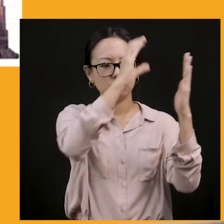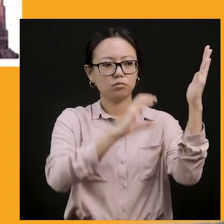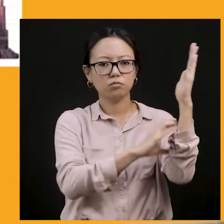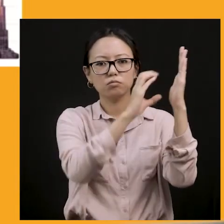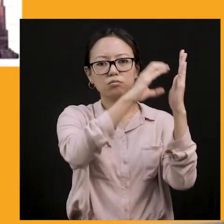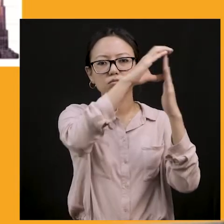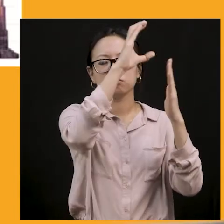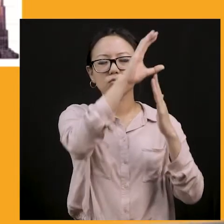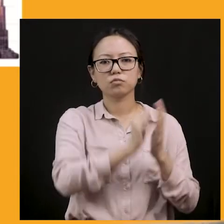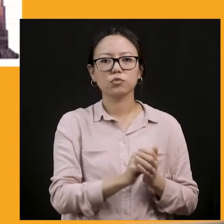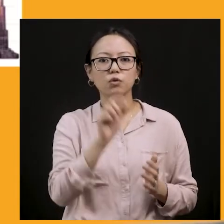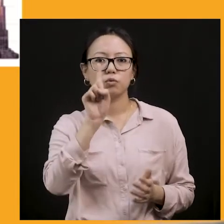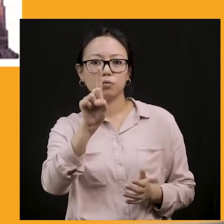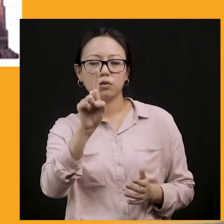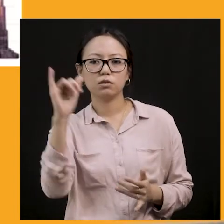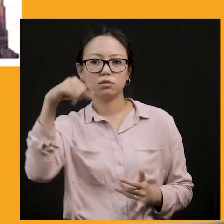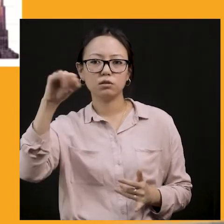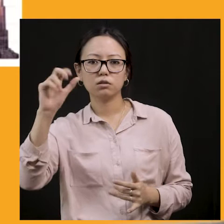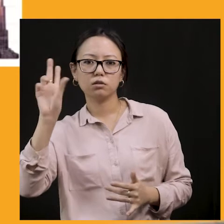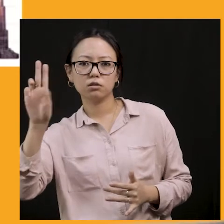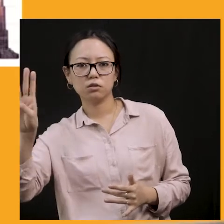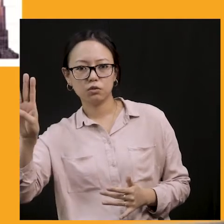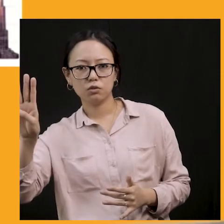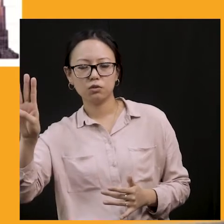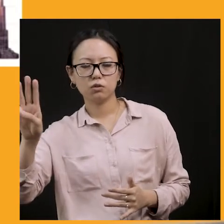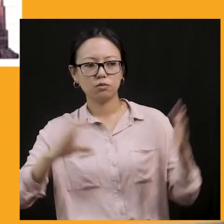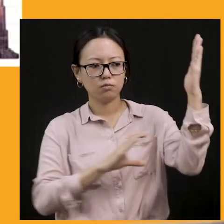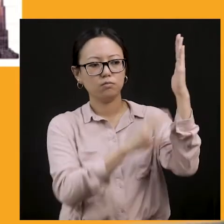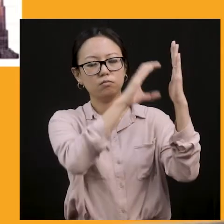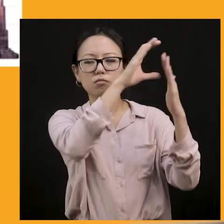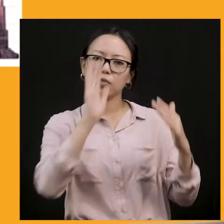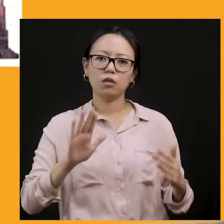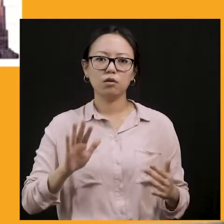163. Do you imagine? 163 floors.